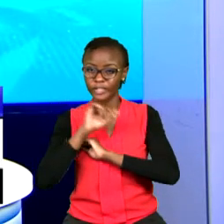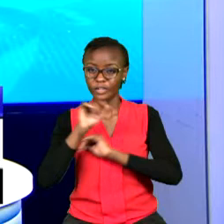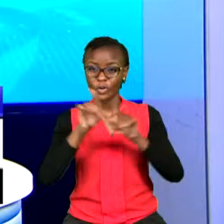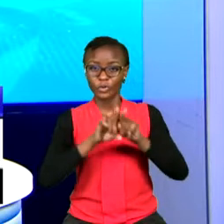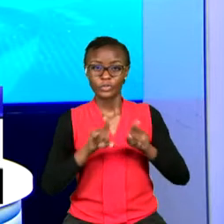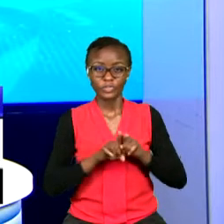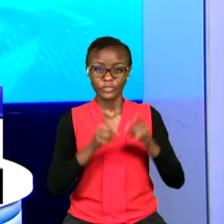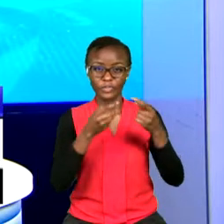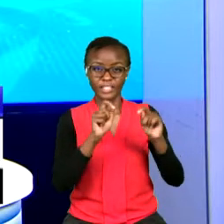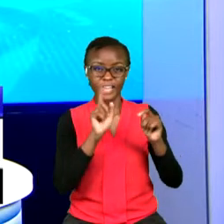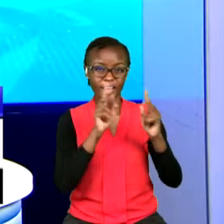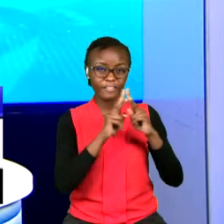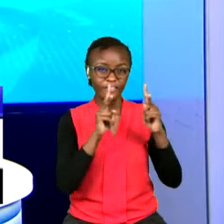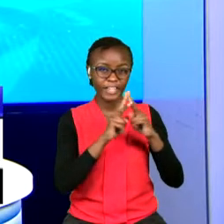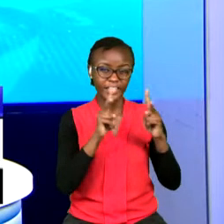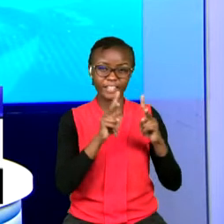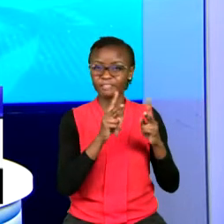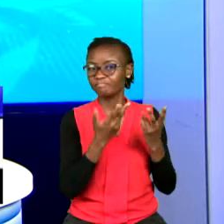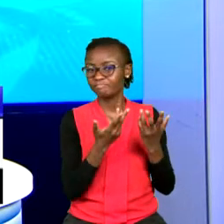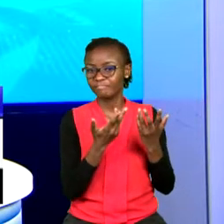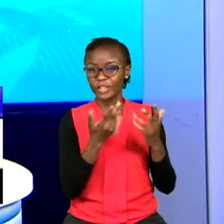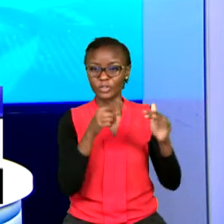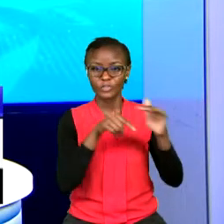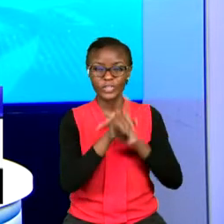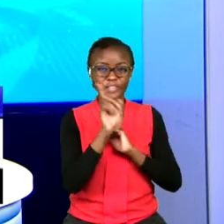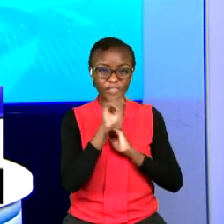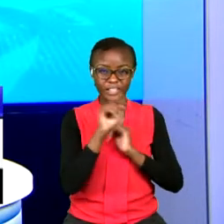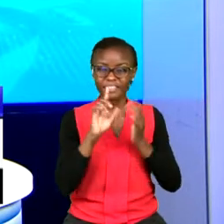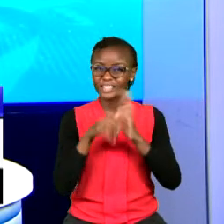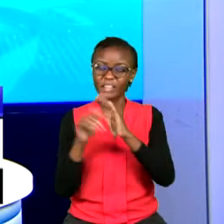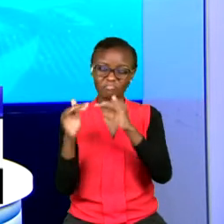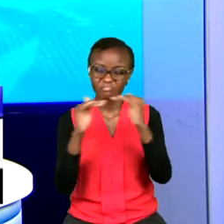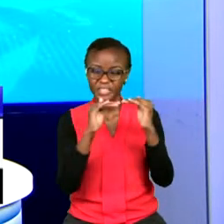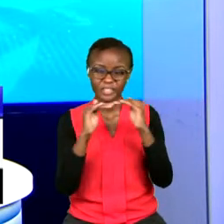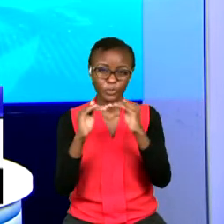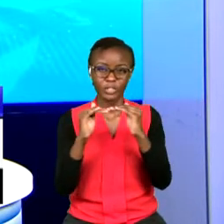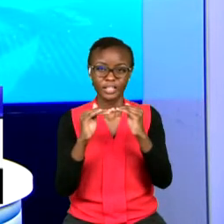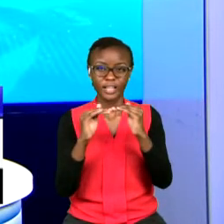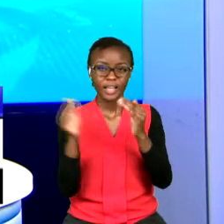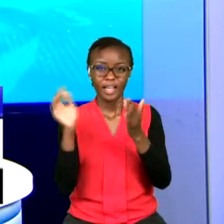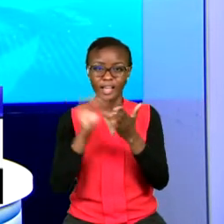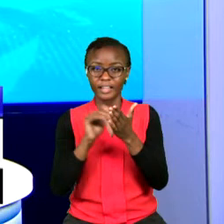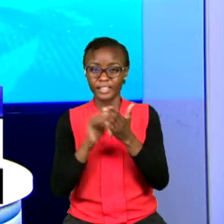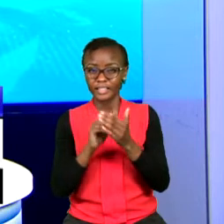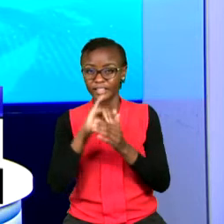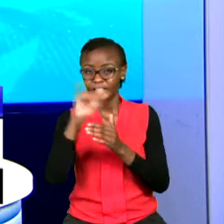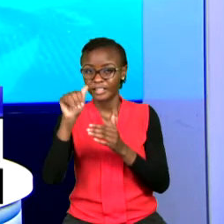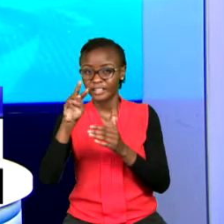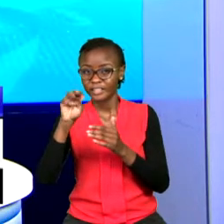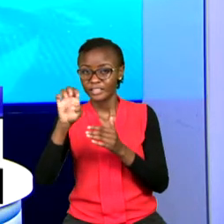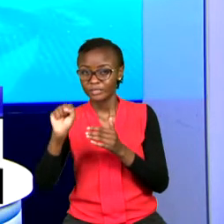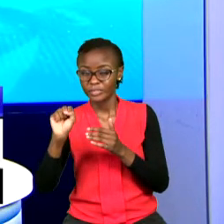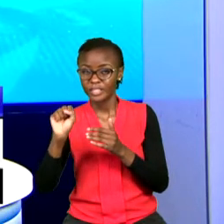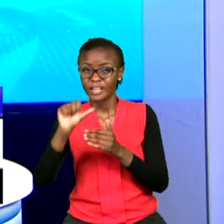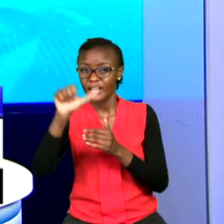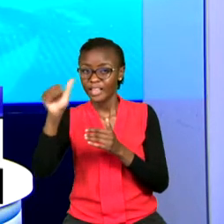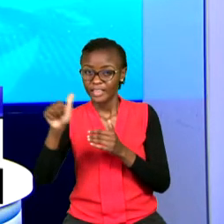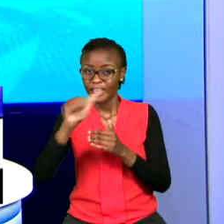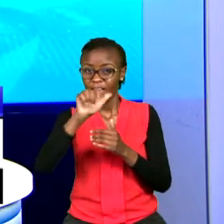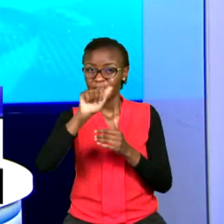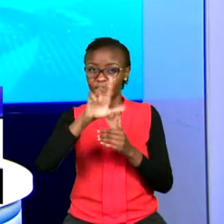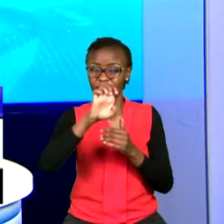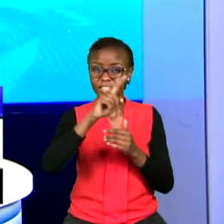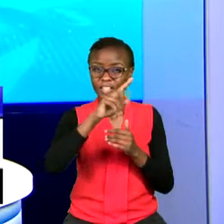hosts back ahead before De Bruyne grabbed another equaliser late on. James Milner filling in for Trent Alexander-Arnold at right back